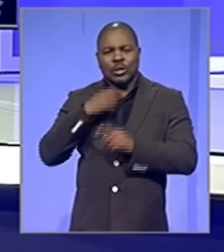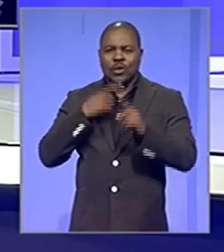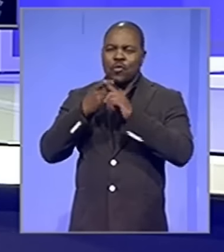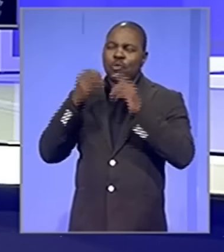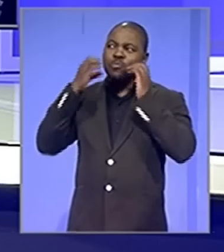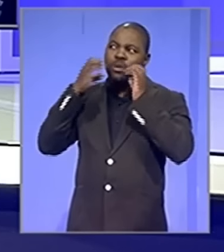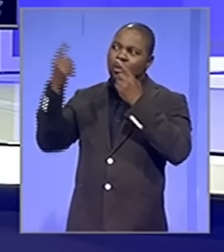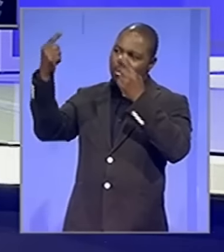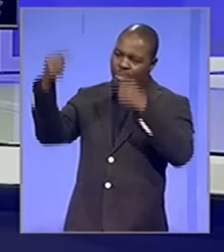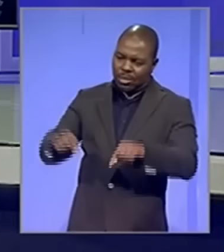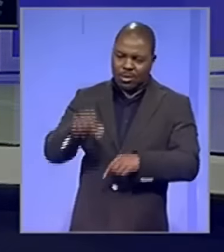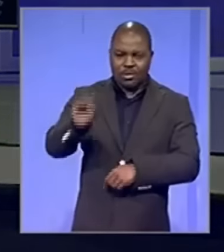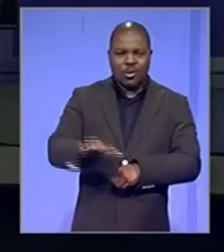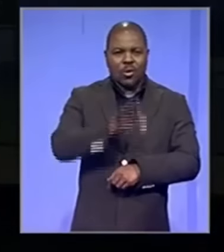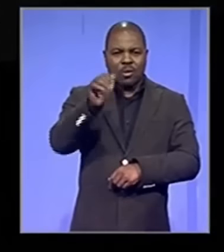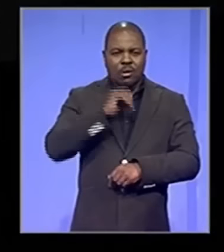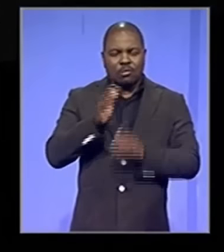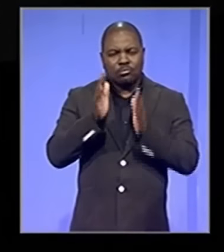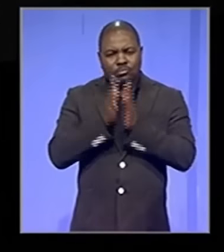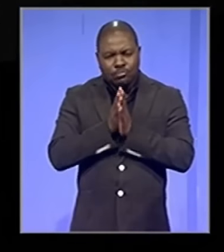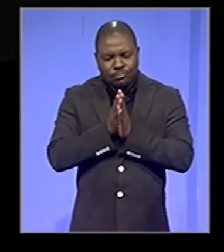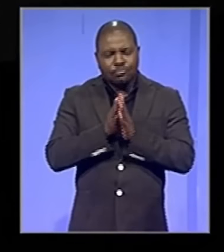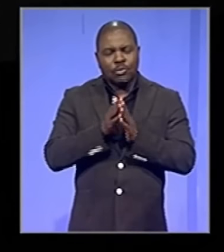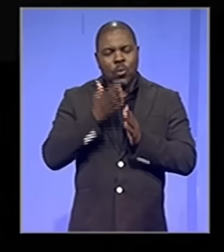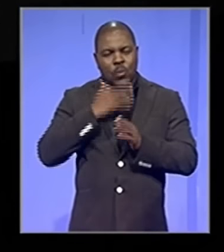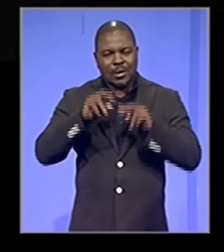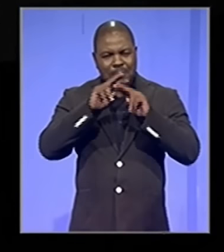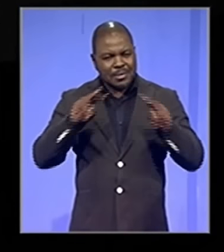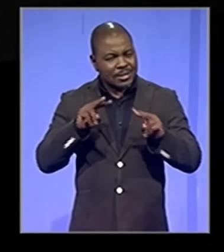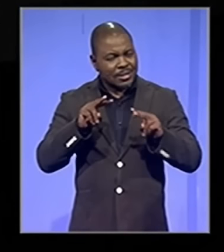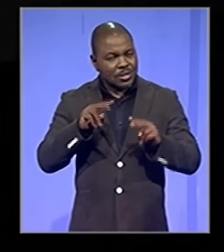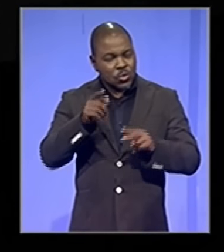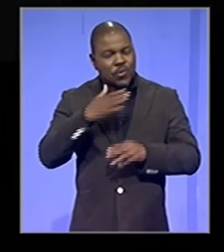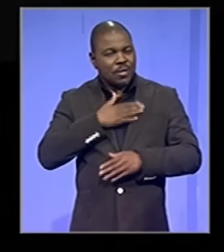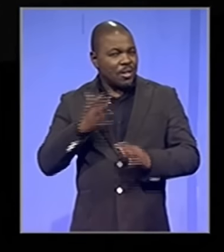a phasetse khutso ya dikgetho ka Aforika Borwa.